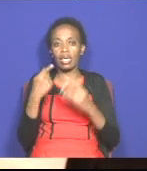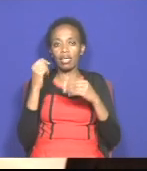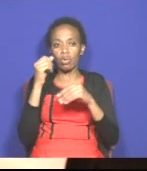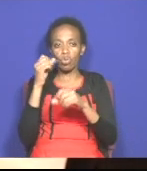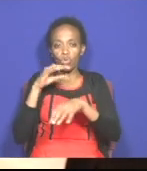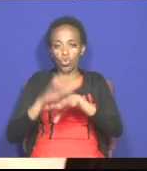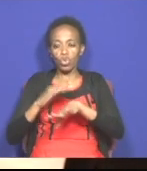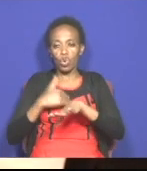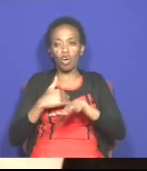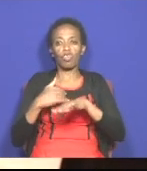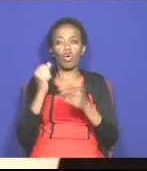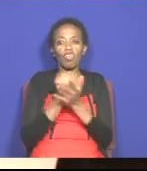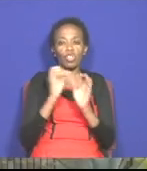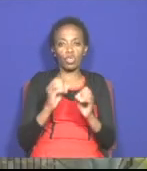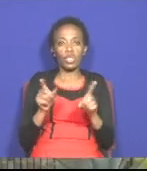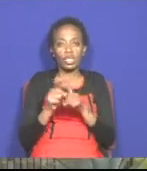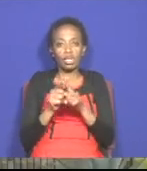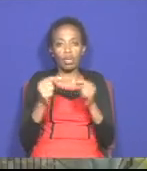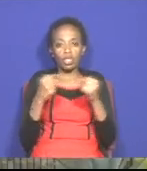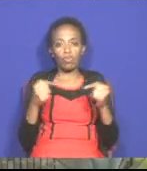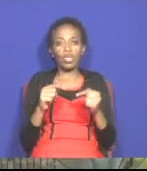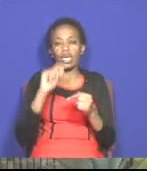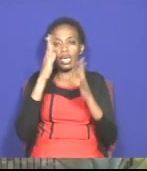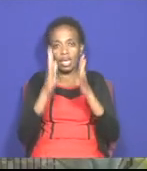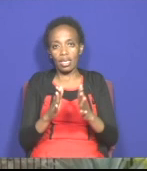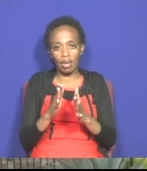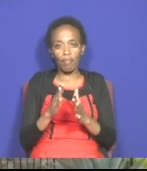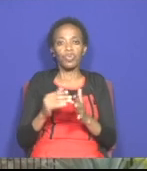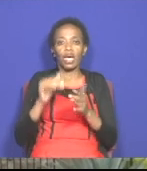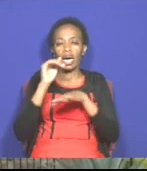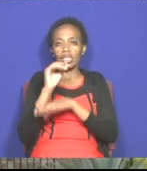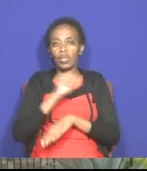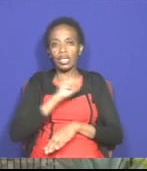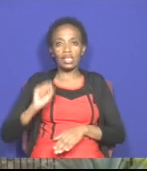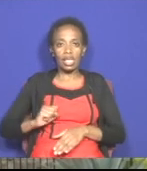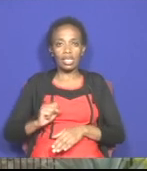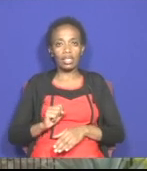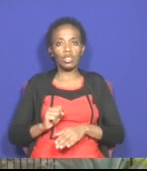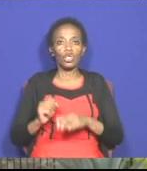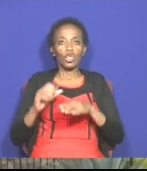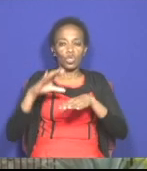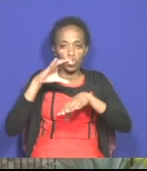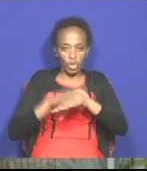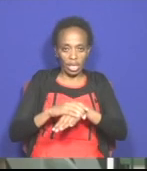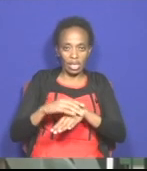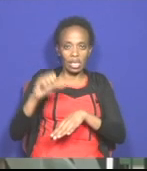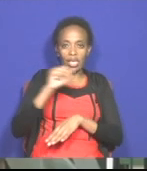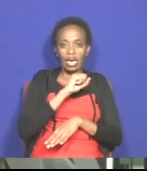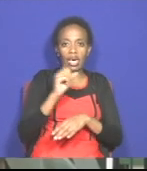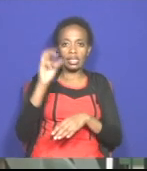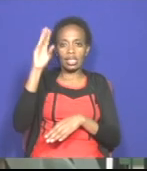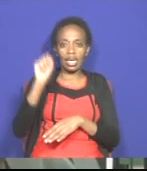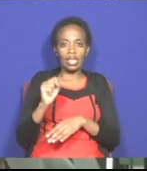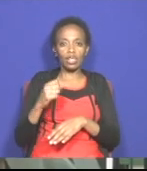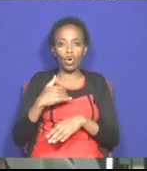office. This as the opposition Azimio la Umoja One Kenya Coalition called on the Senate to find CS Kuria unfit to hold an office of